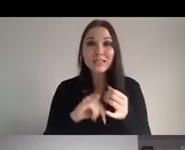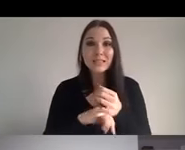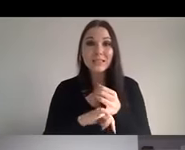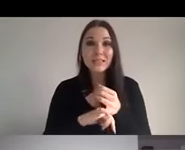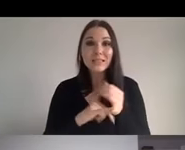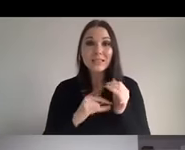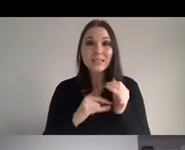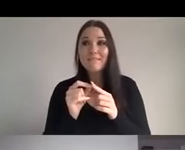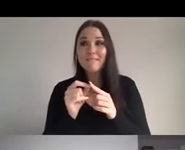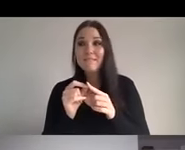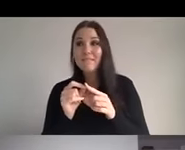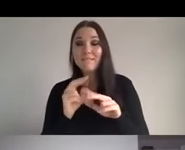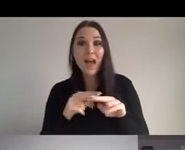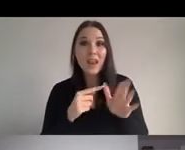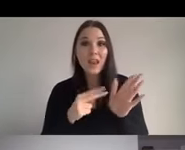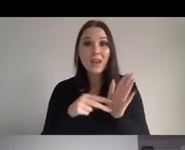already mentioned the magic words